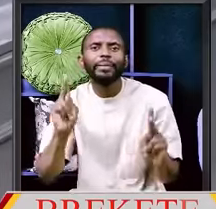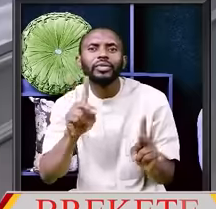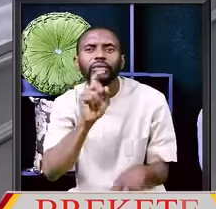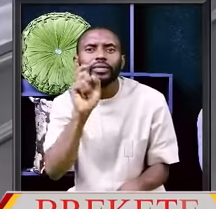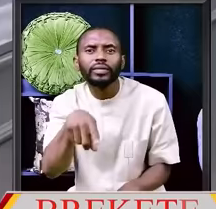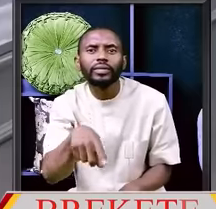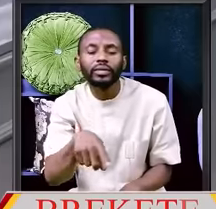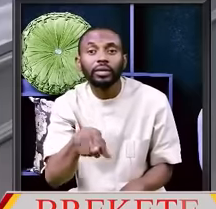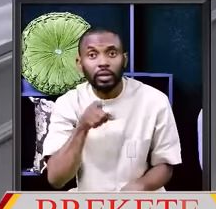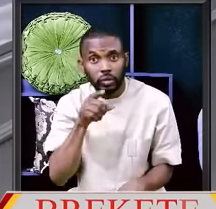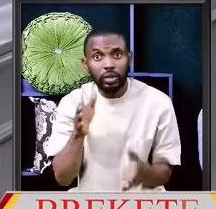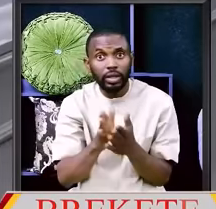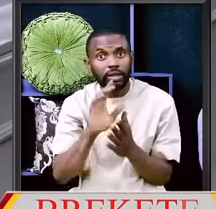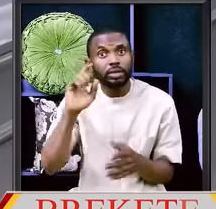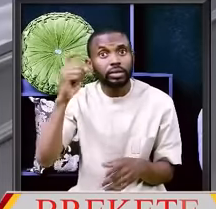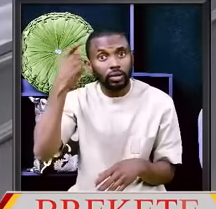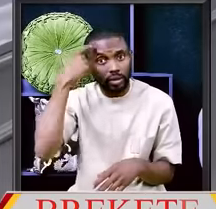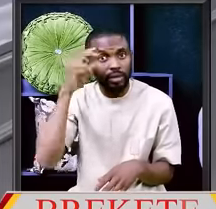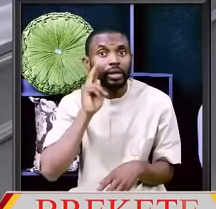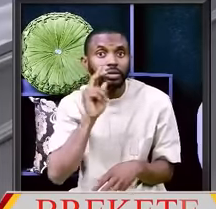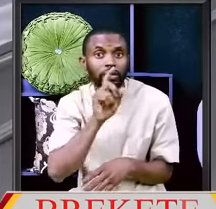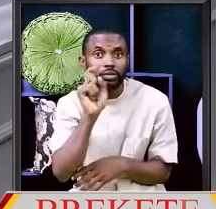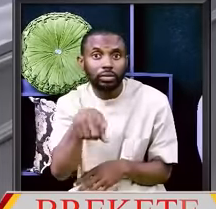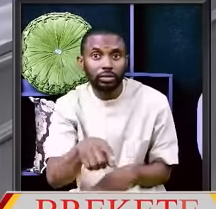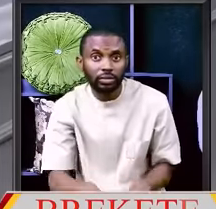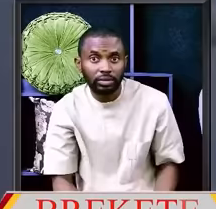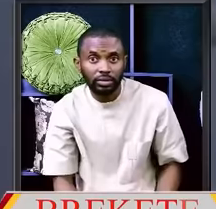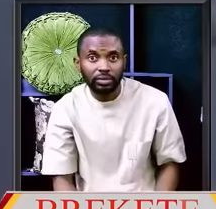Okay. You ask Nigerian government, ba?